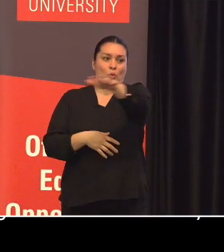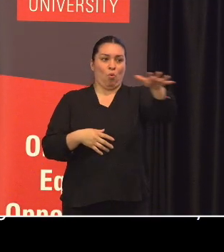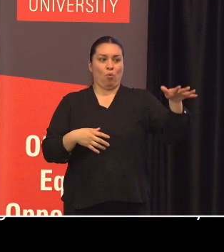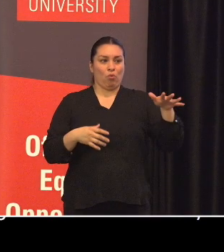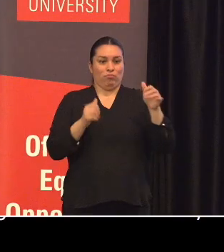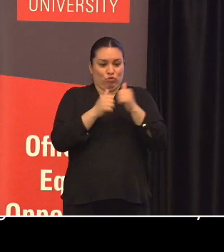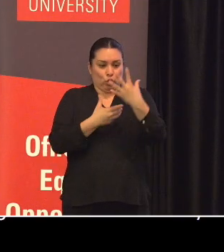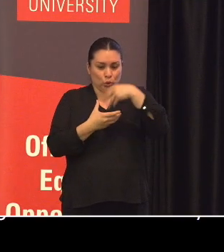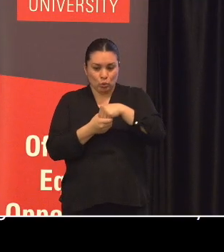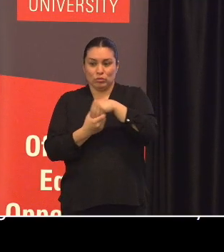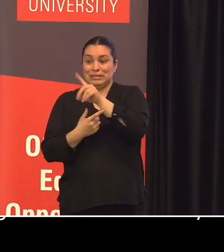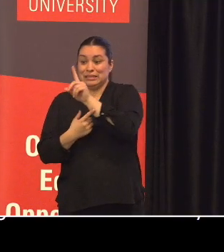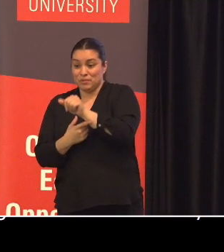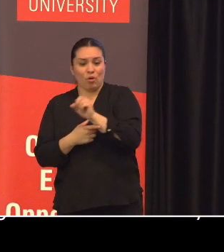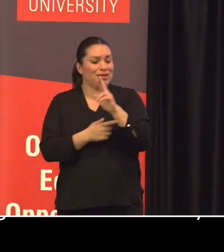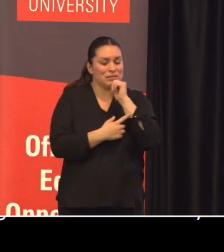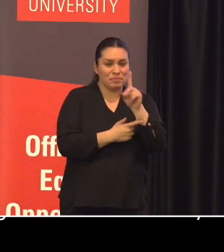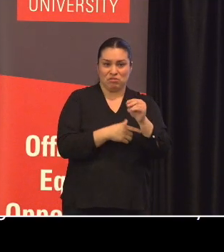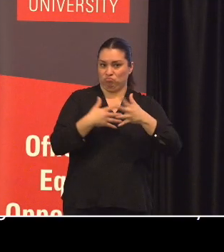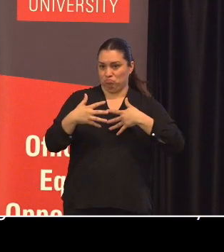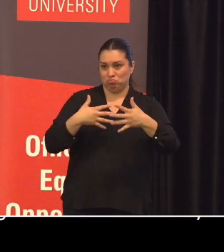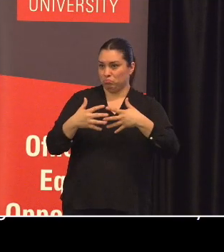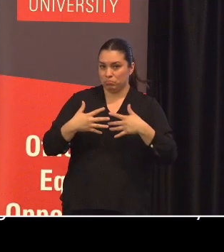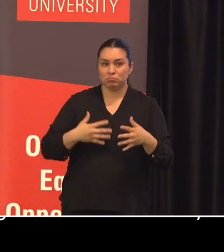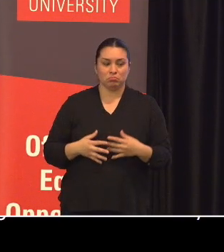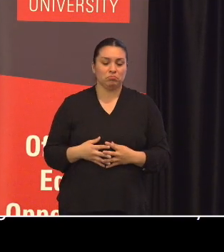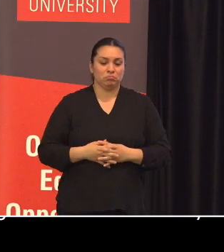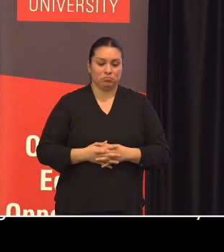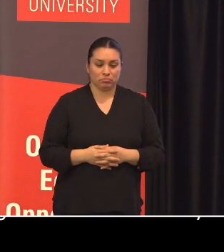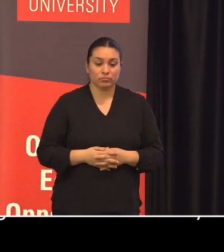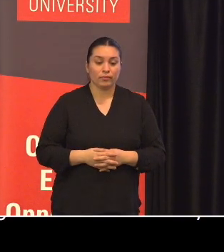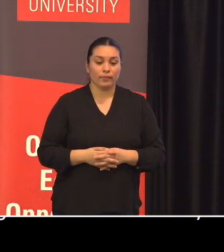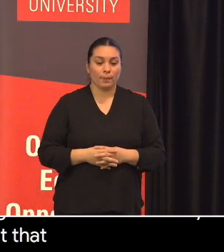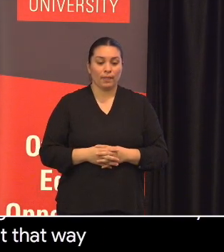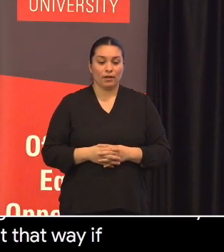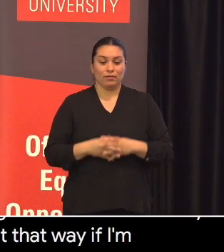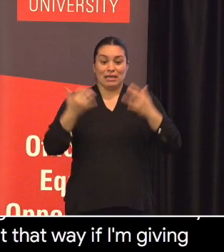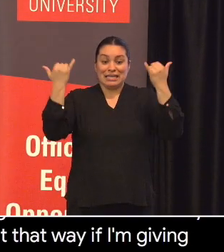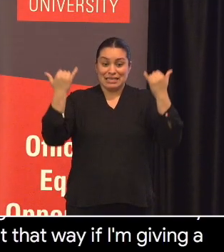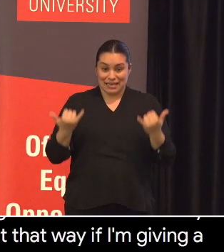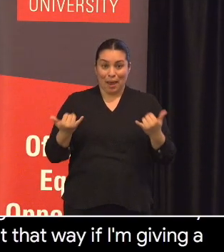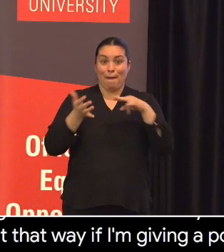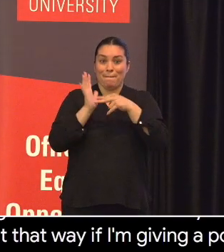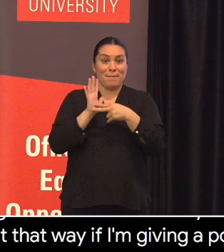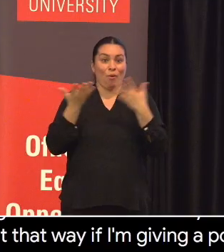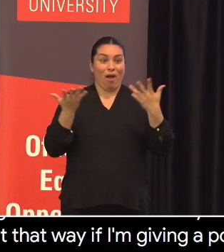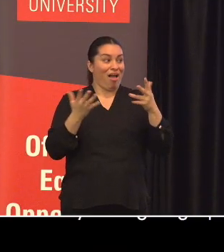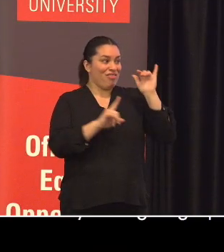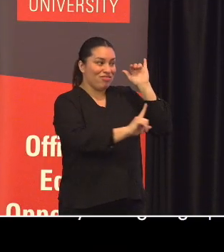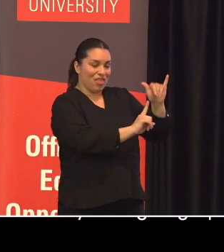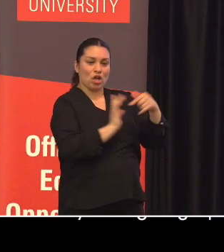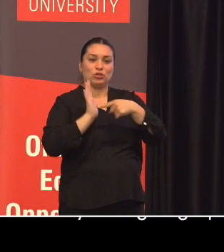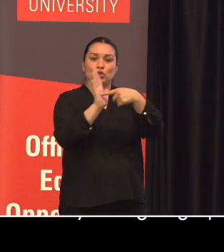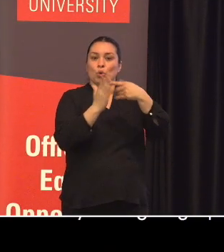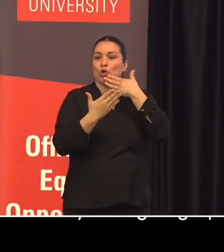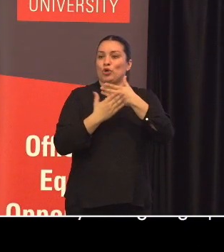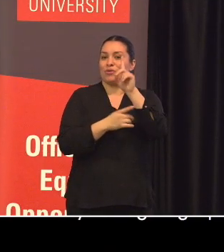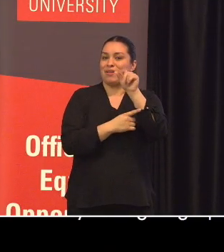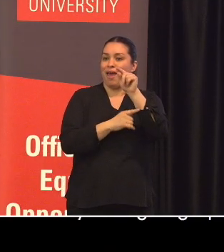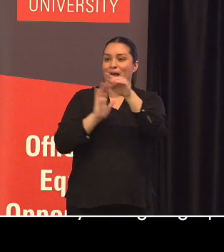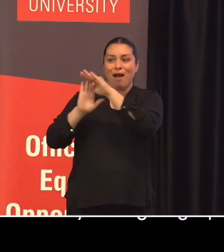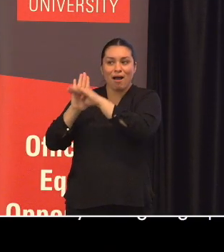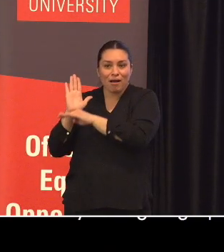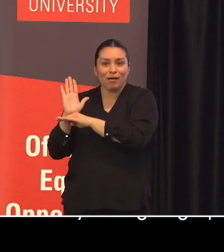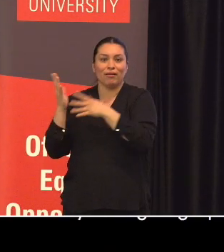those scenarios, now you've got good data. Think about it that way. If I'm giving a poll, if I'm doing a form, or if I'm